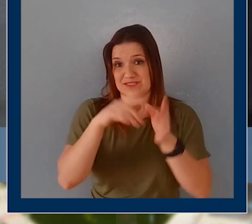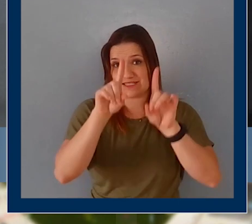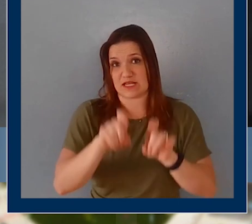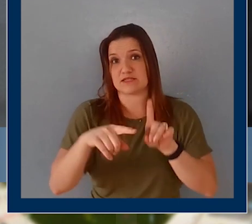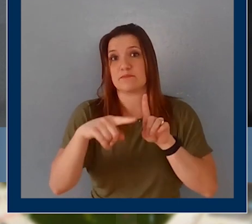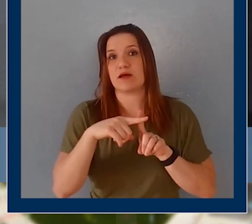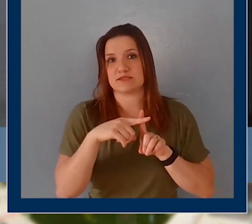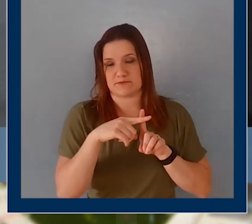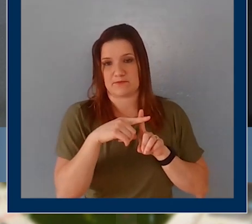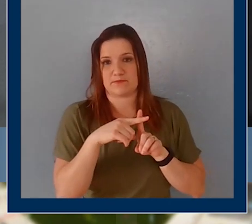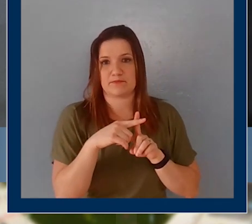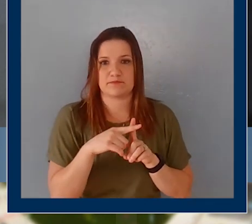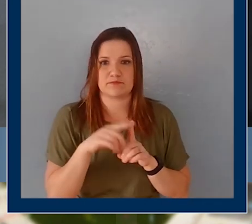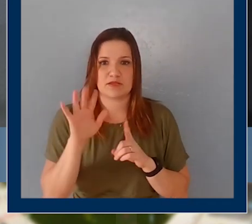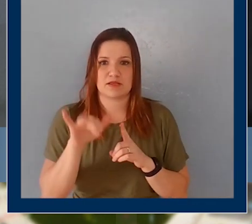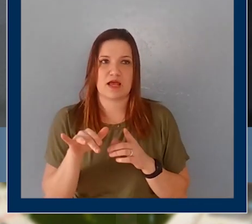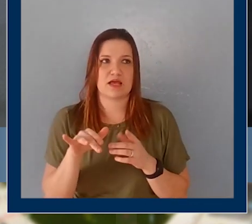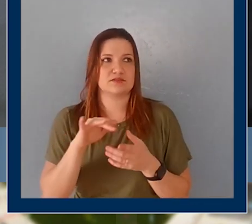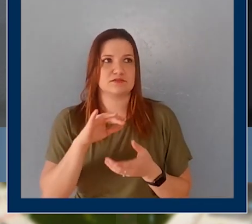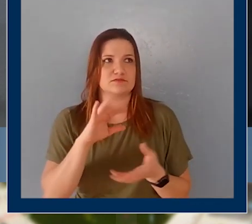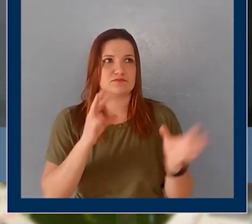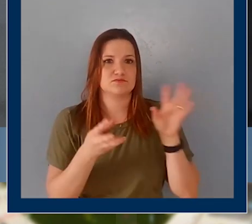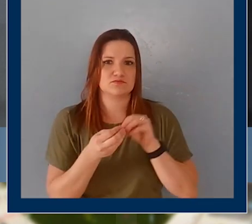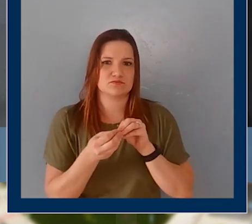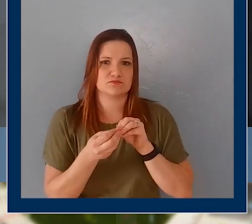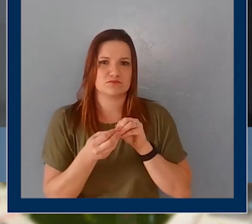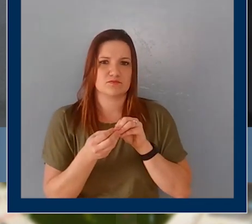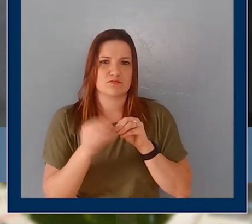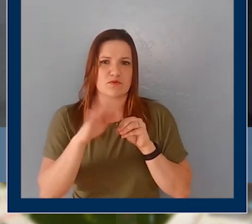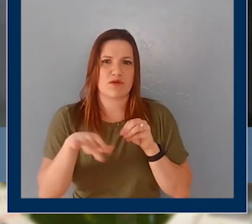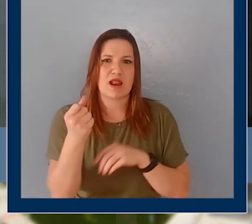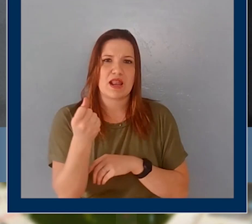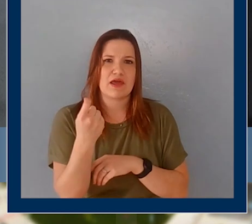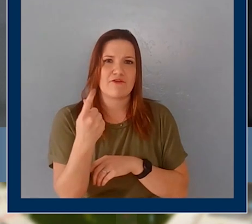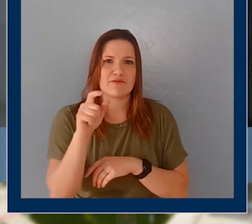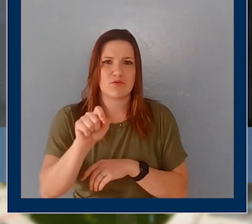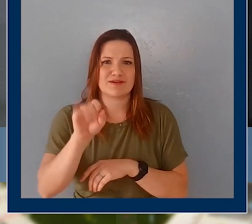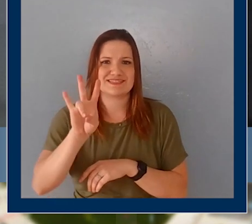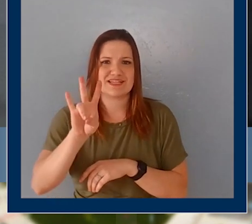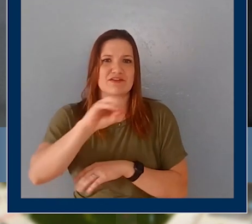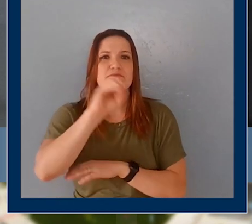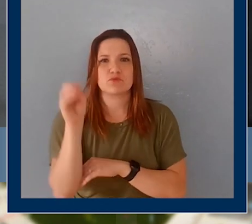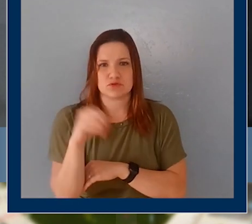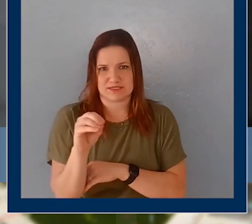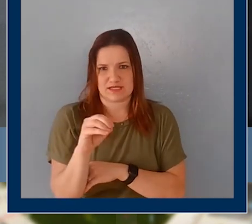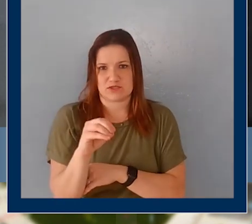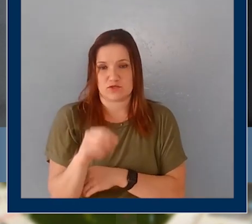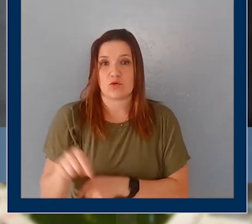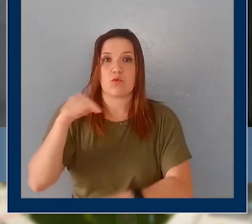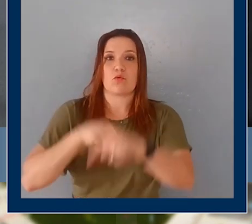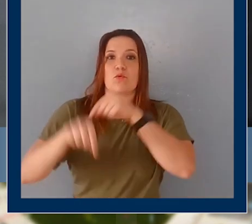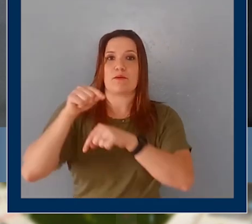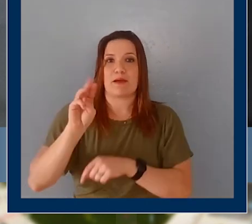up being hospitalized, no doubt about it. But their survival rate is really outstanding. So